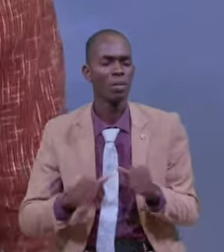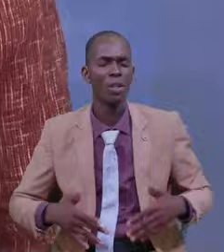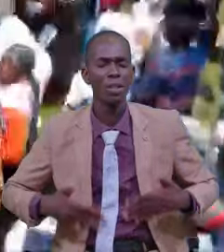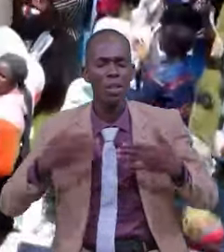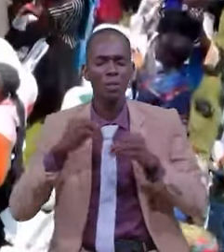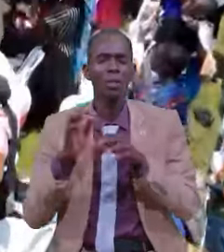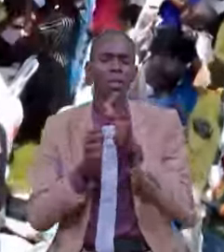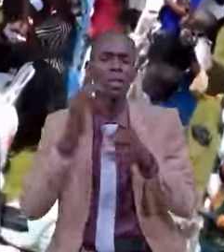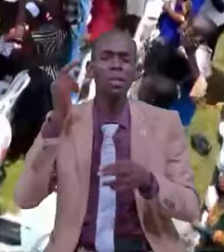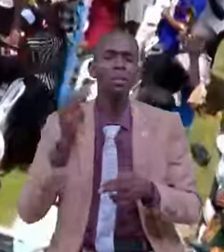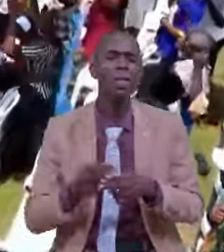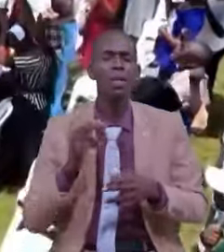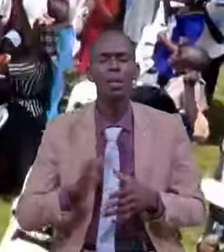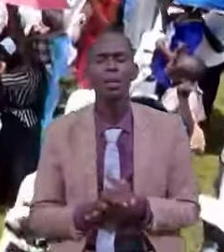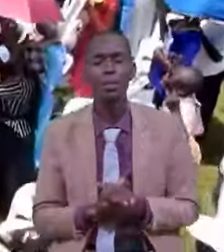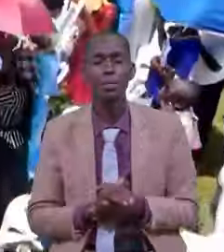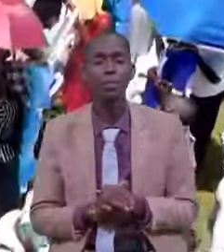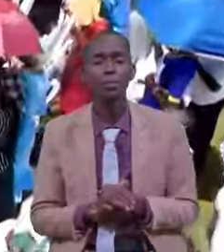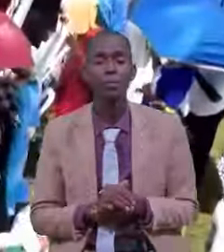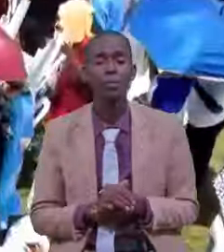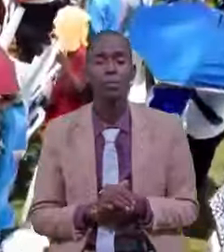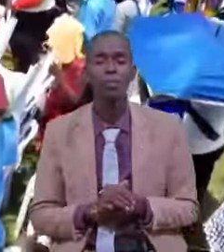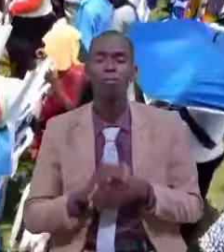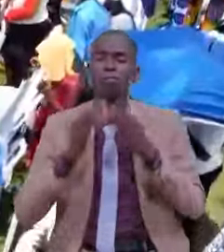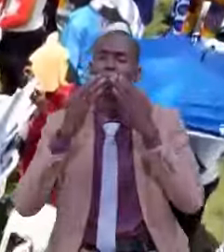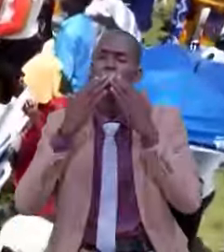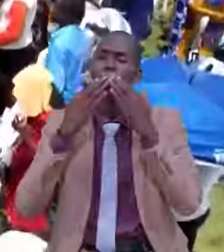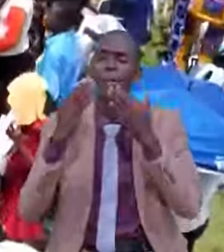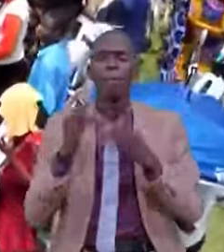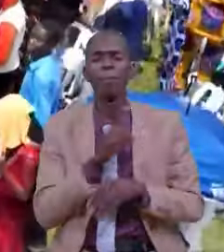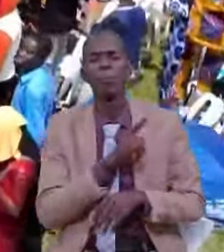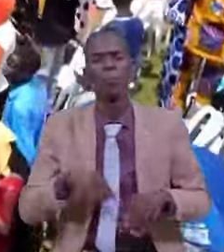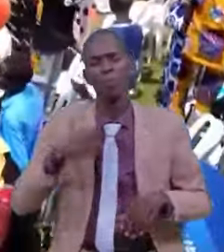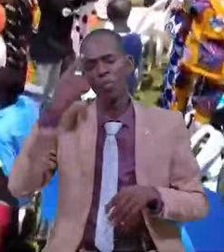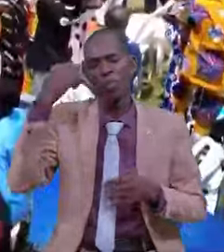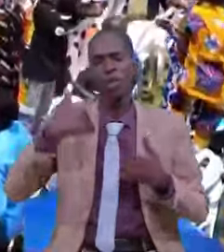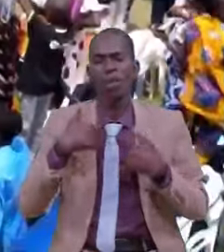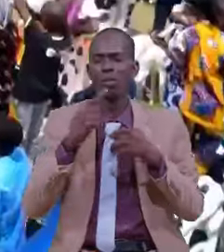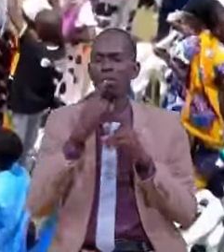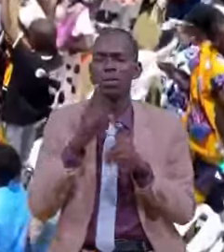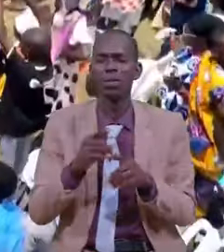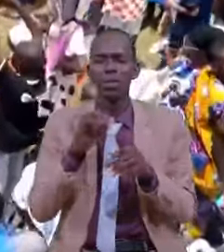Jesus' name. Thank you, Lord, because we know you have answered.